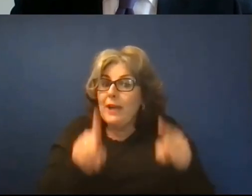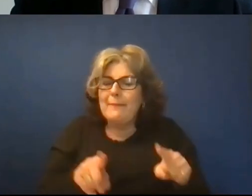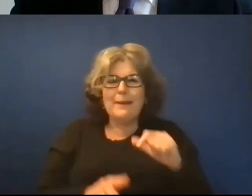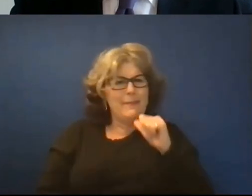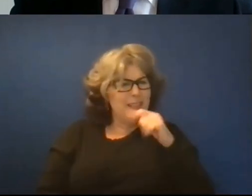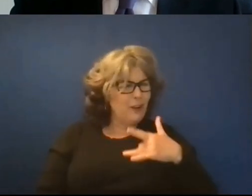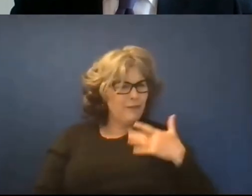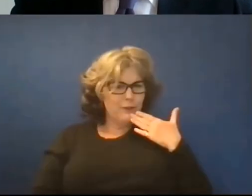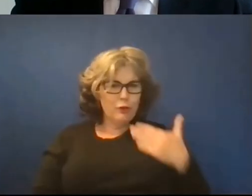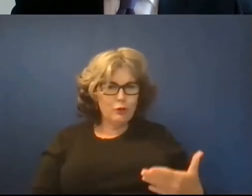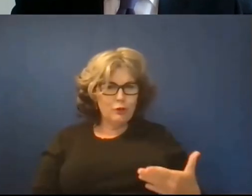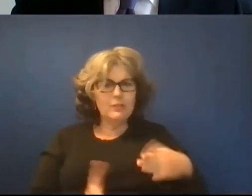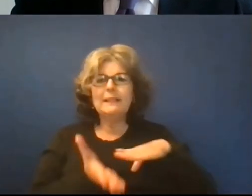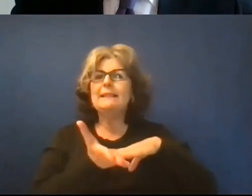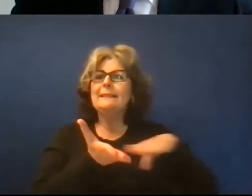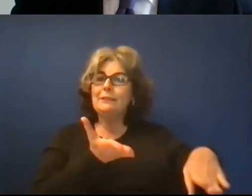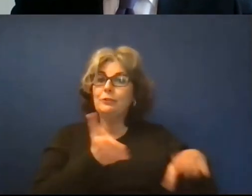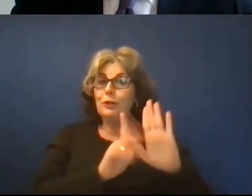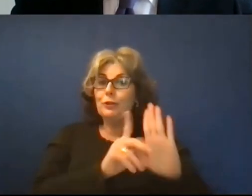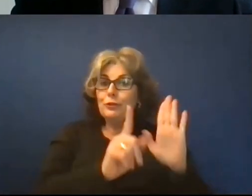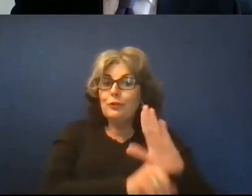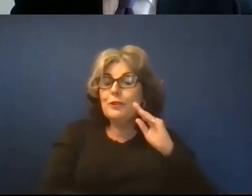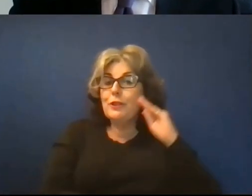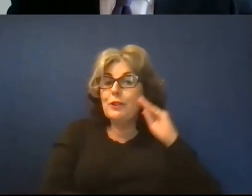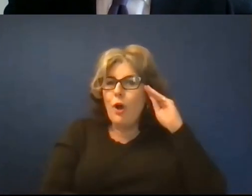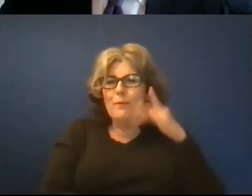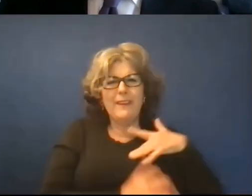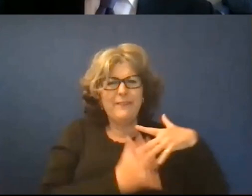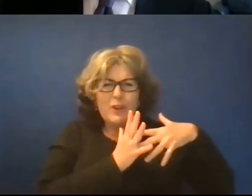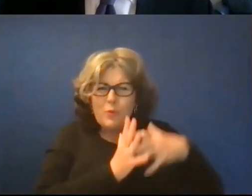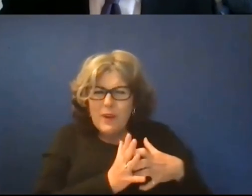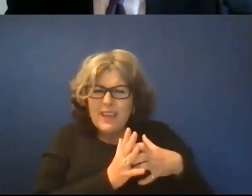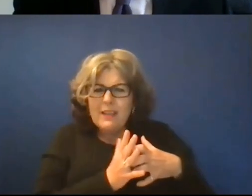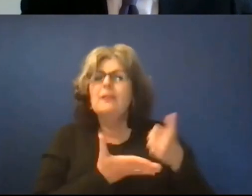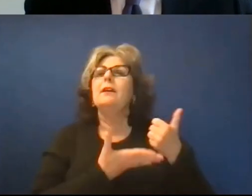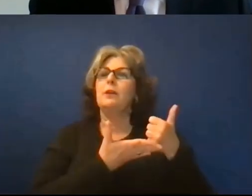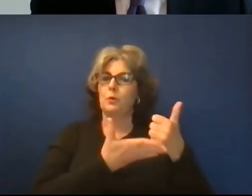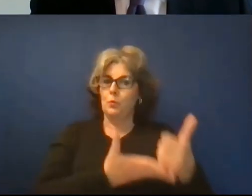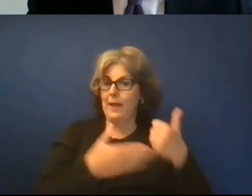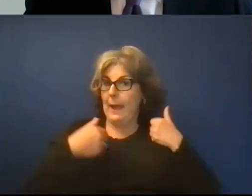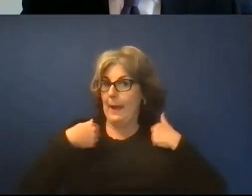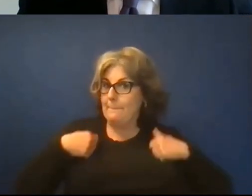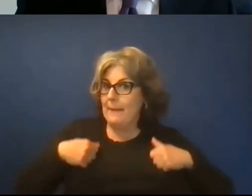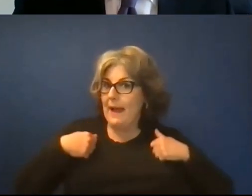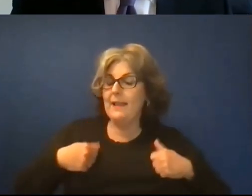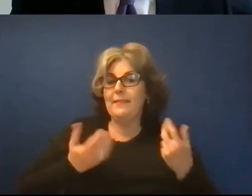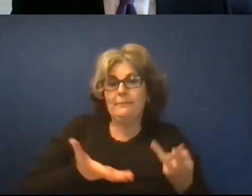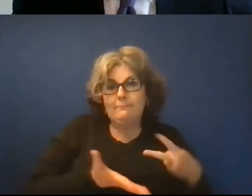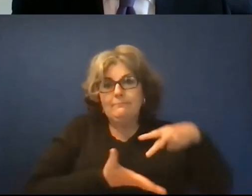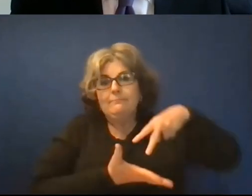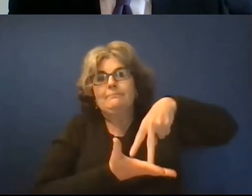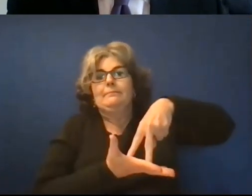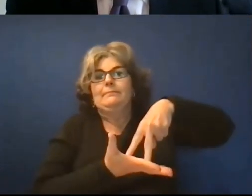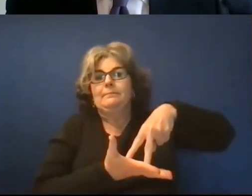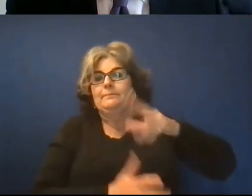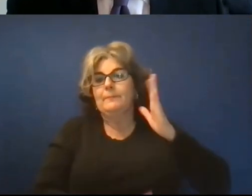well, they're discharged and go home, they're weak. And we help with bathing and getting out of bed. So the